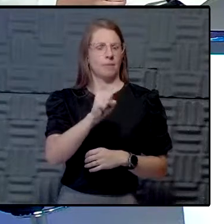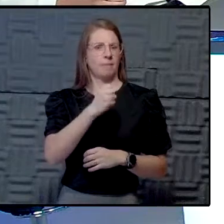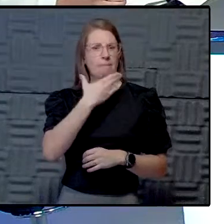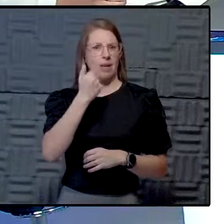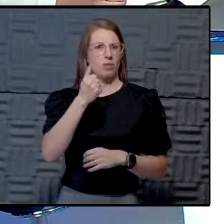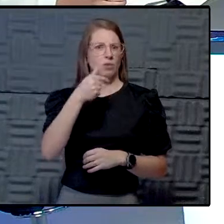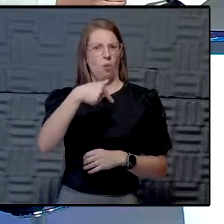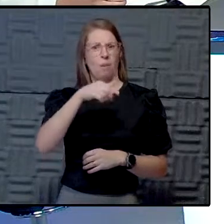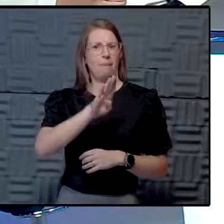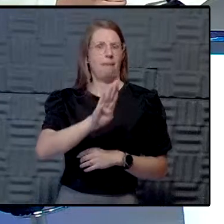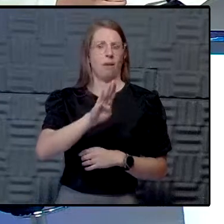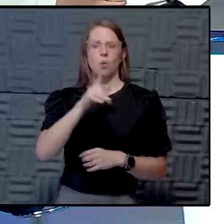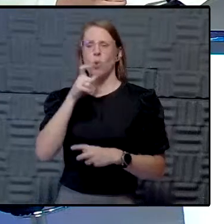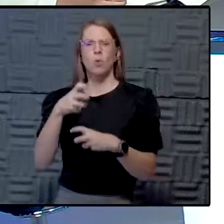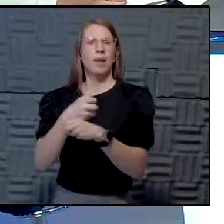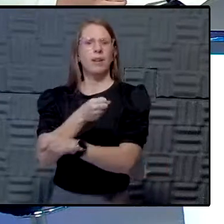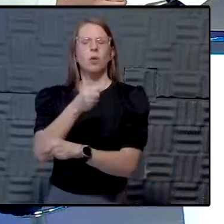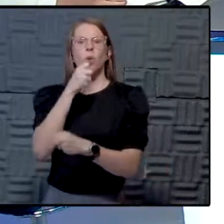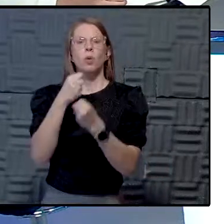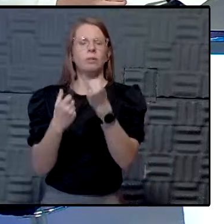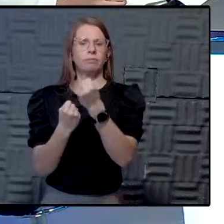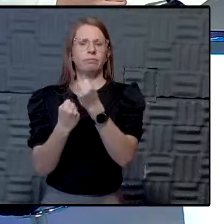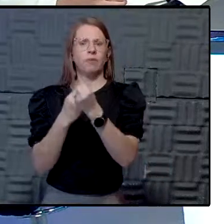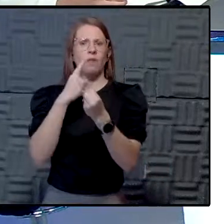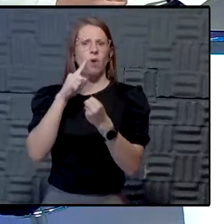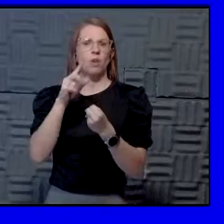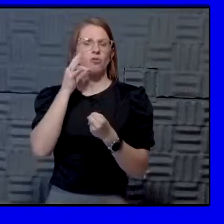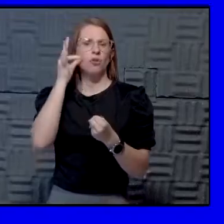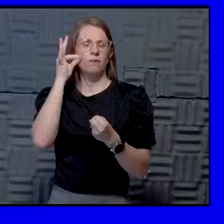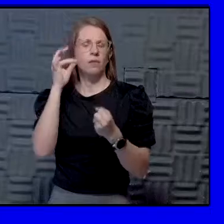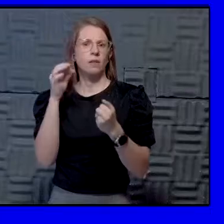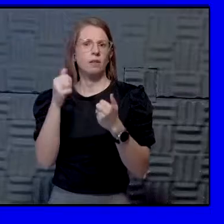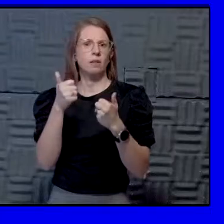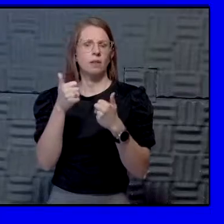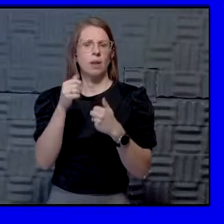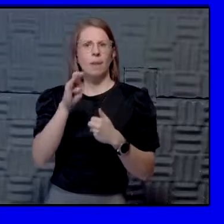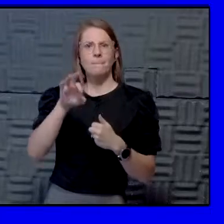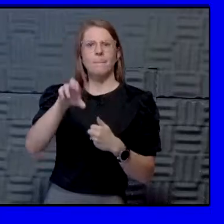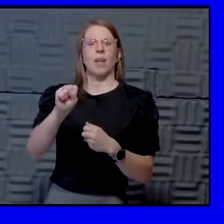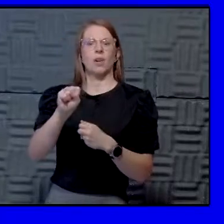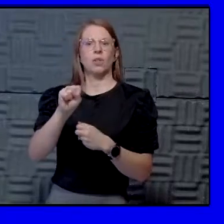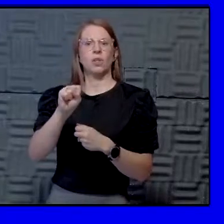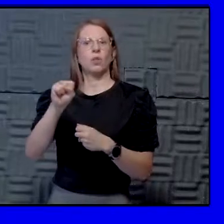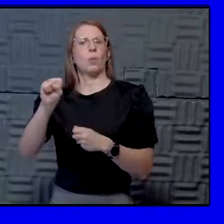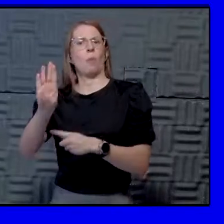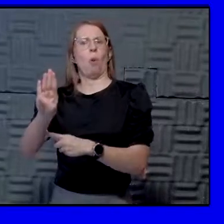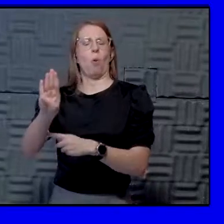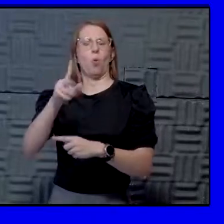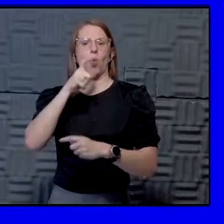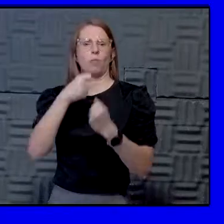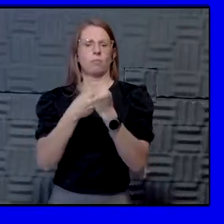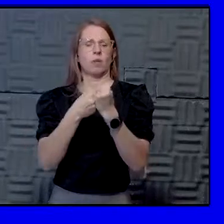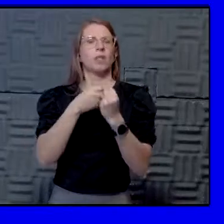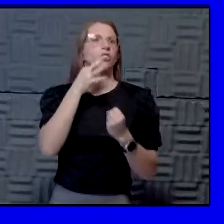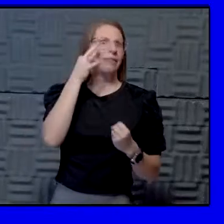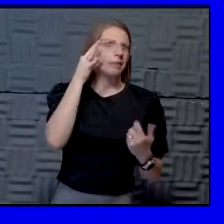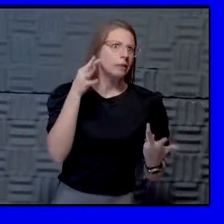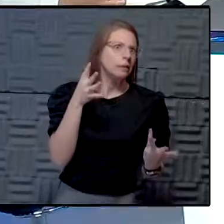in the game. Who's going to win if the Chiefs? Who would you cheer for the Chiefs and Bears play in the Super Bowl? See, he stops. I'll say the Chiefs.